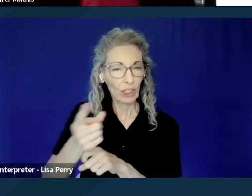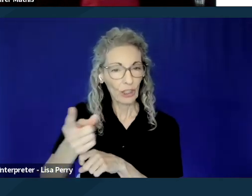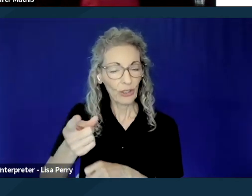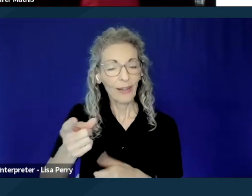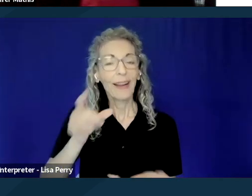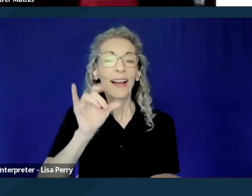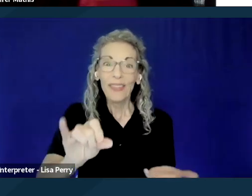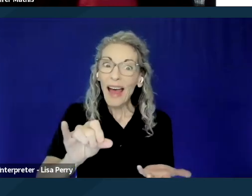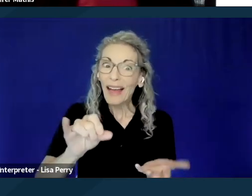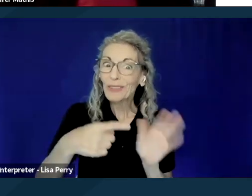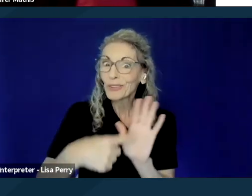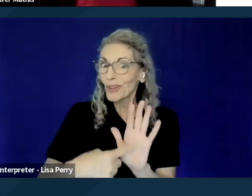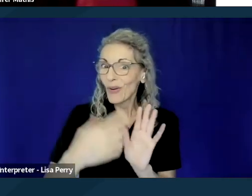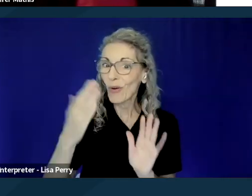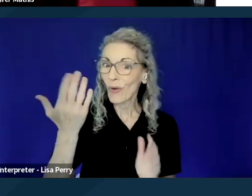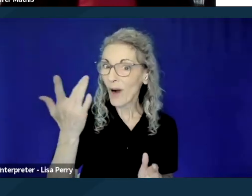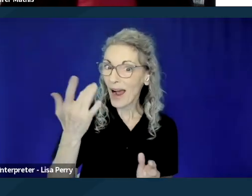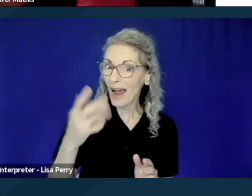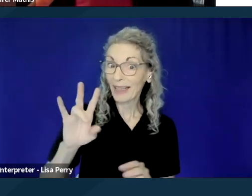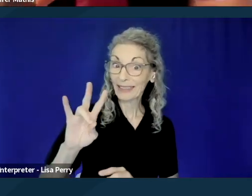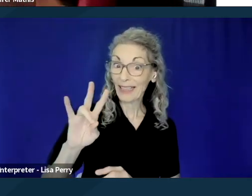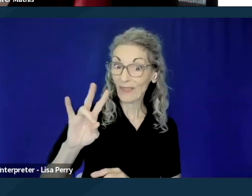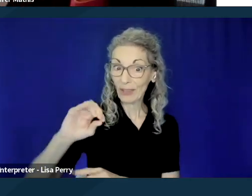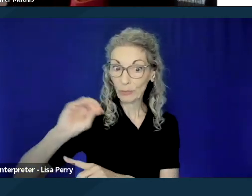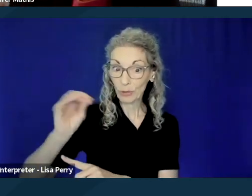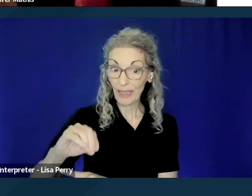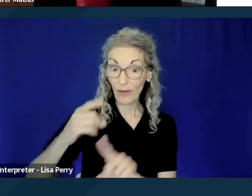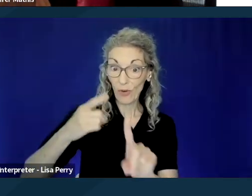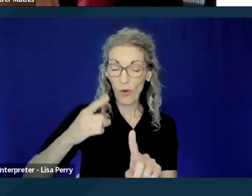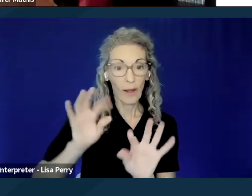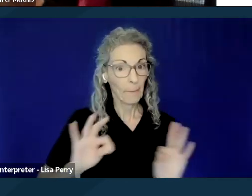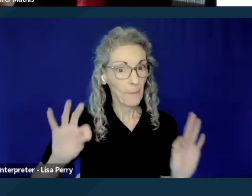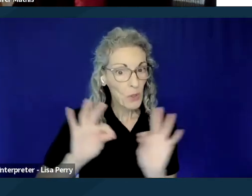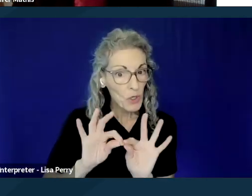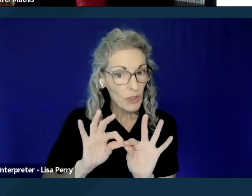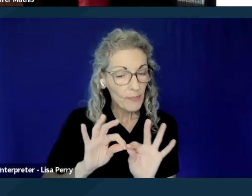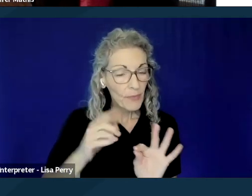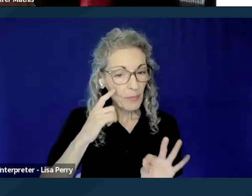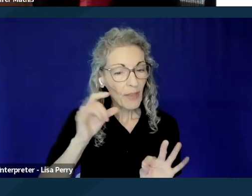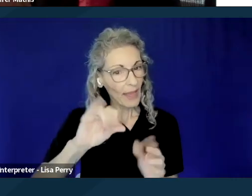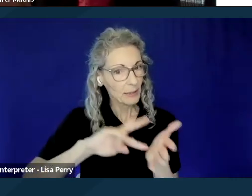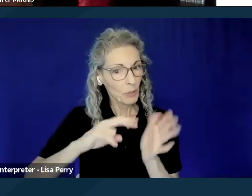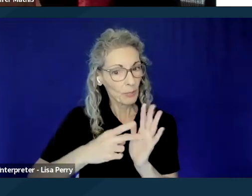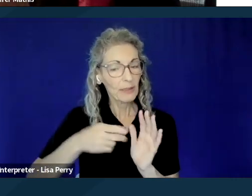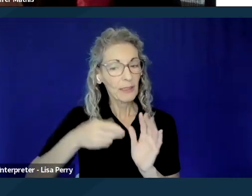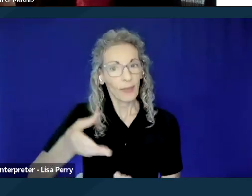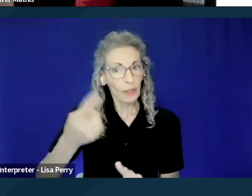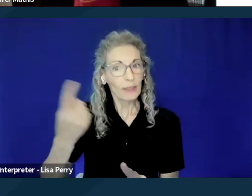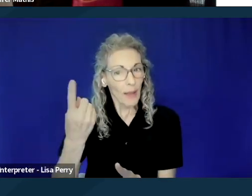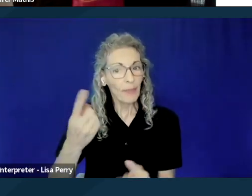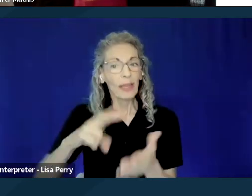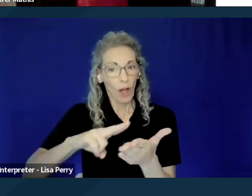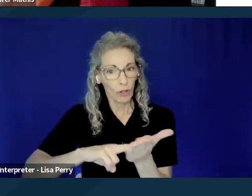the 7% goal is important, because there's something, that's the purpose of it. There's something for the contractor to